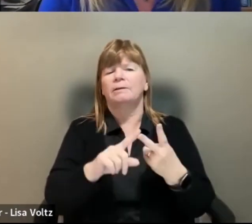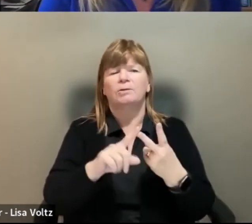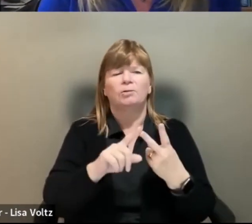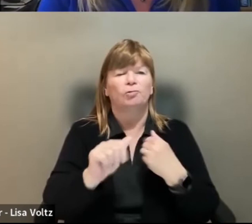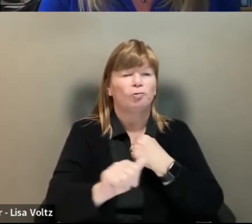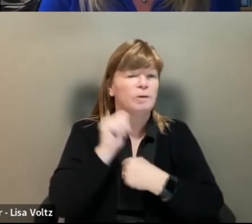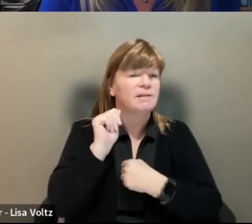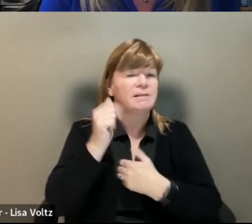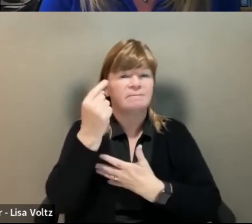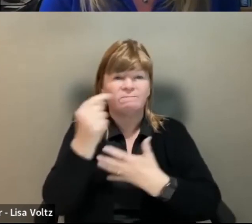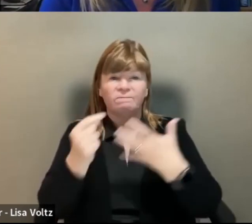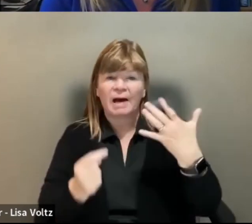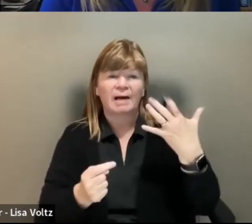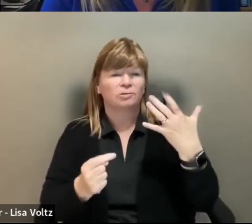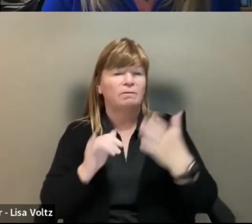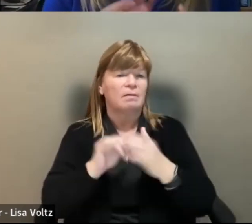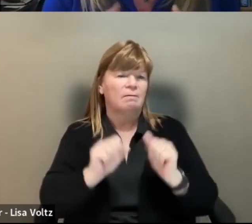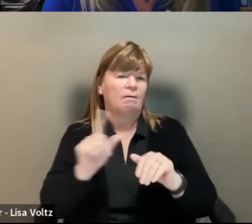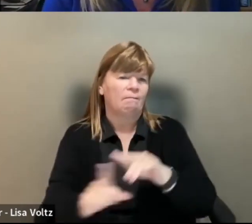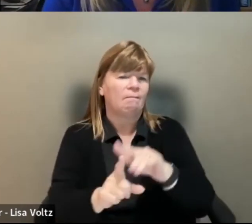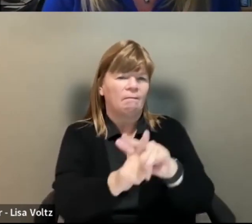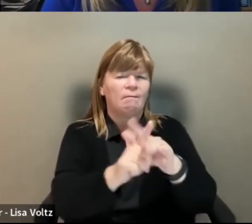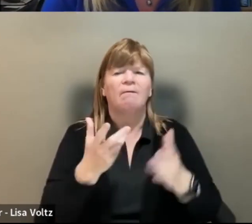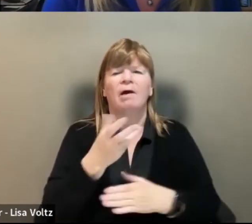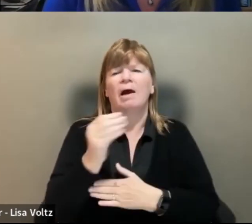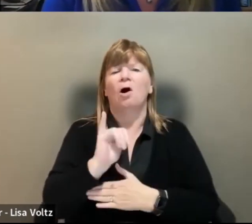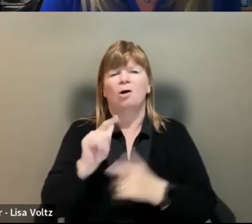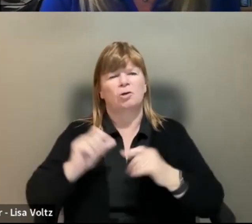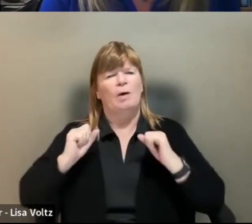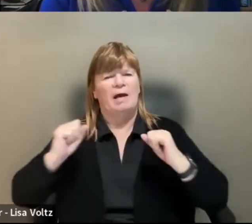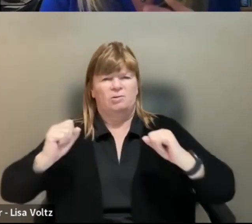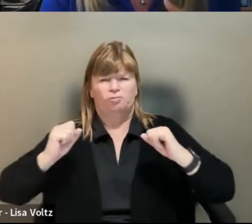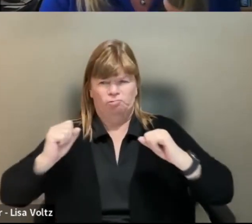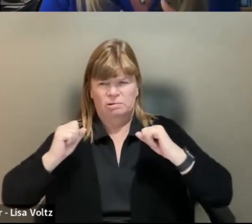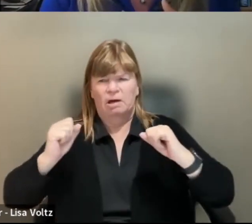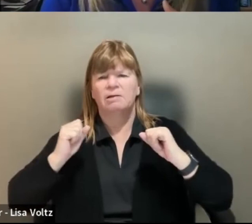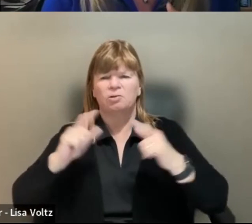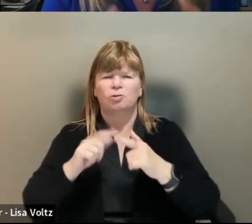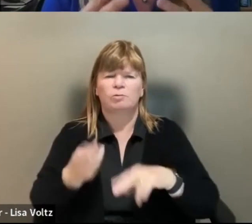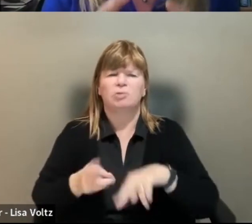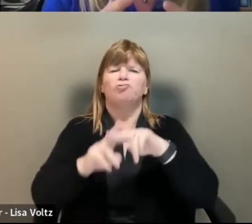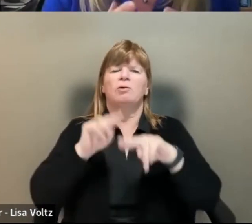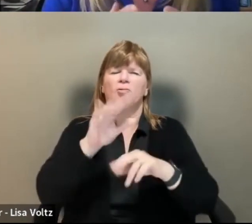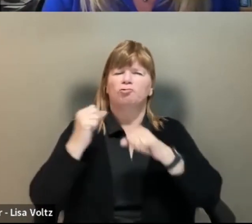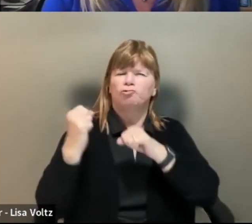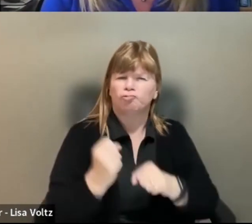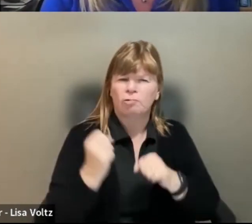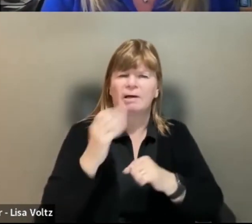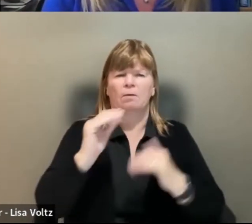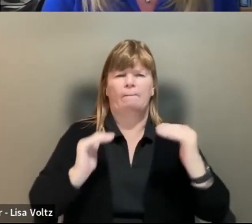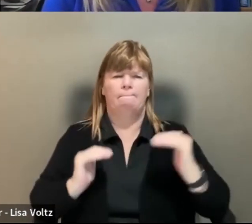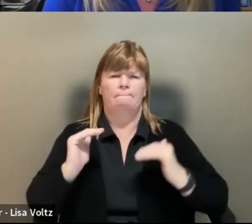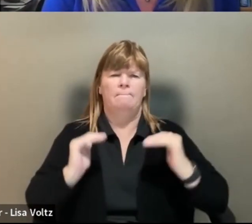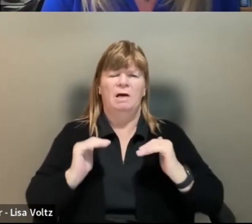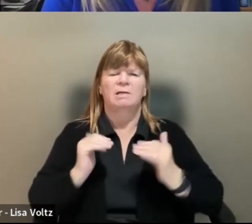factors that come into place, and also exercises and to increase that strength and that balance to help